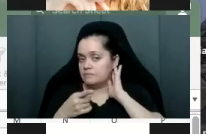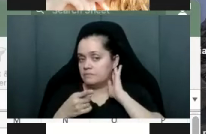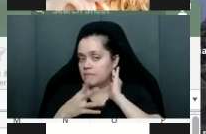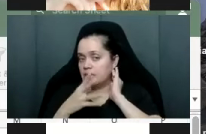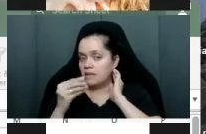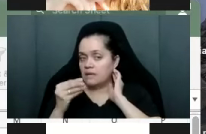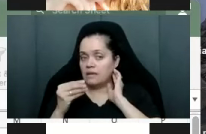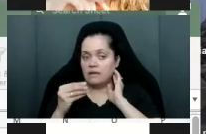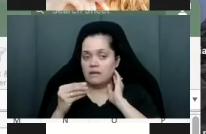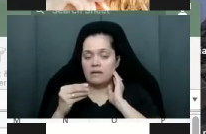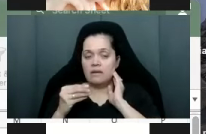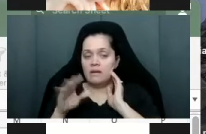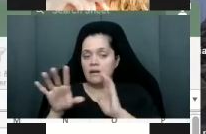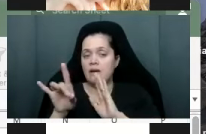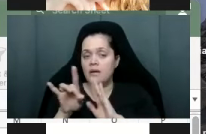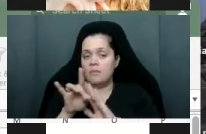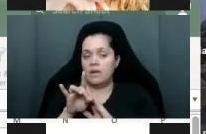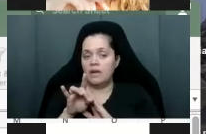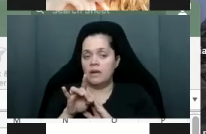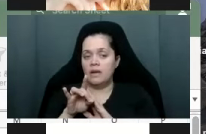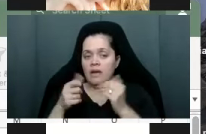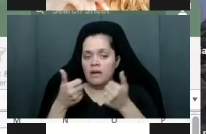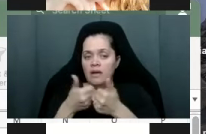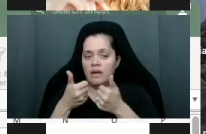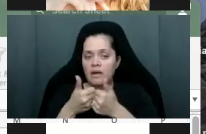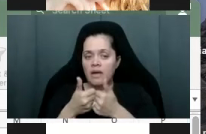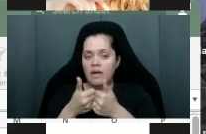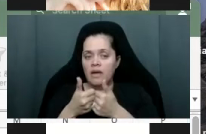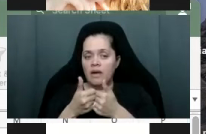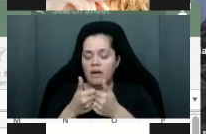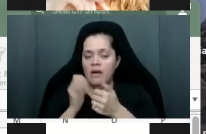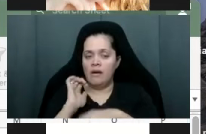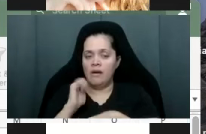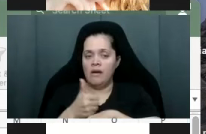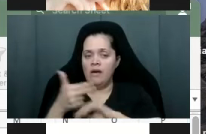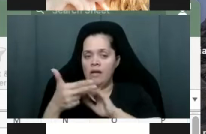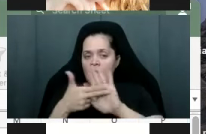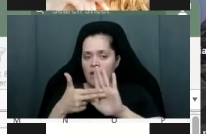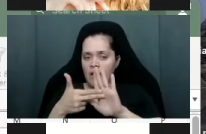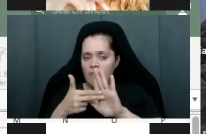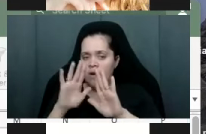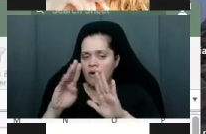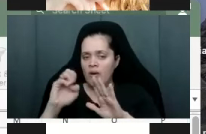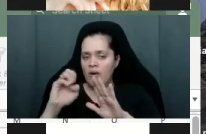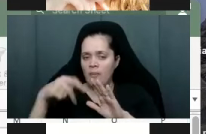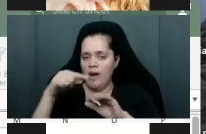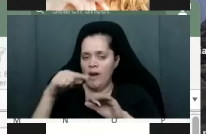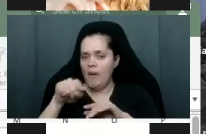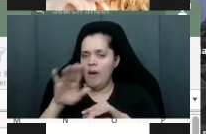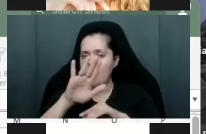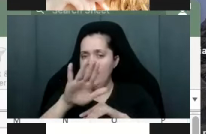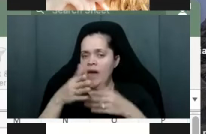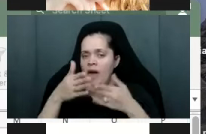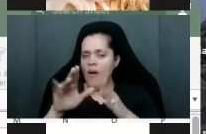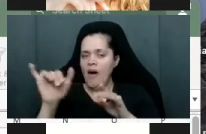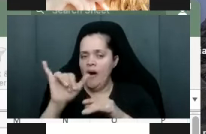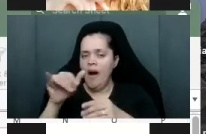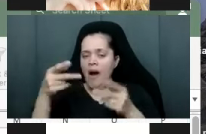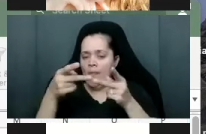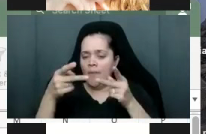And I'm choosing the game mode, place the labels. Your map quizzes will be in that mode, place